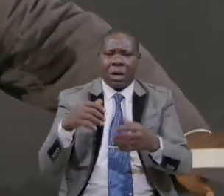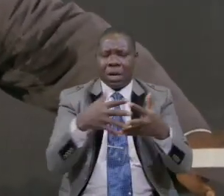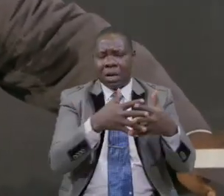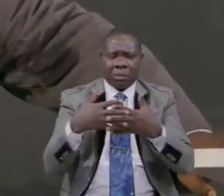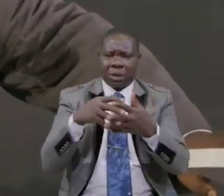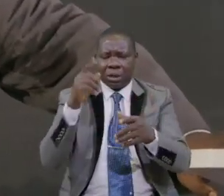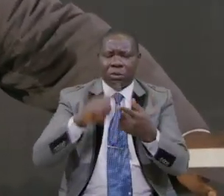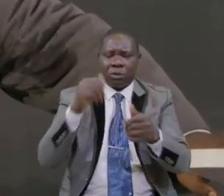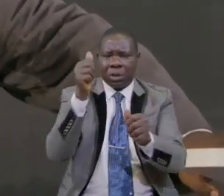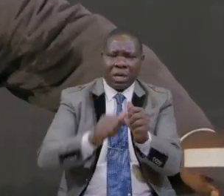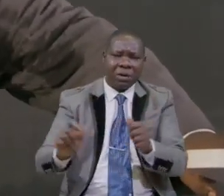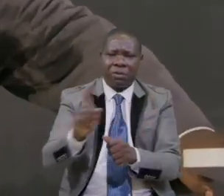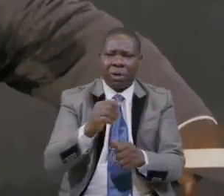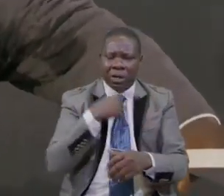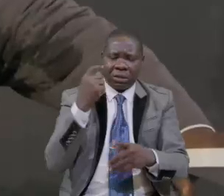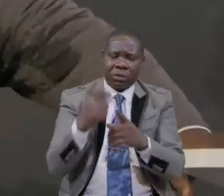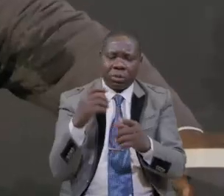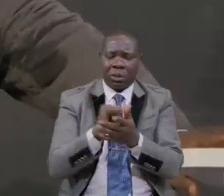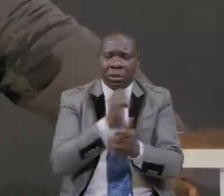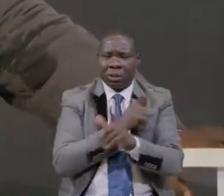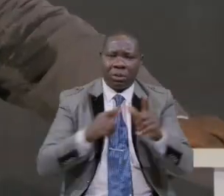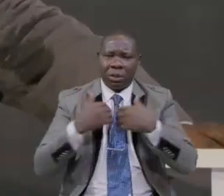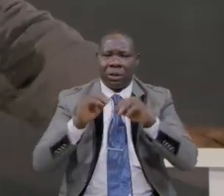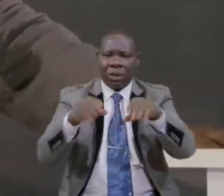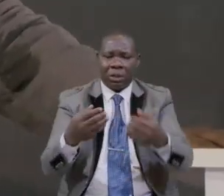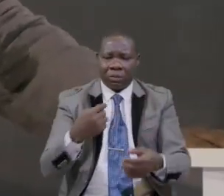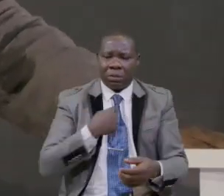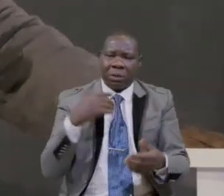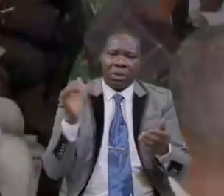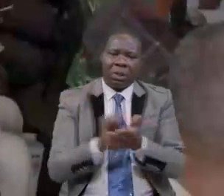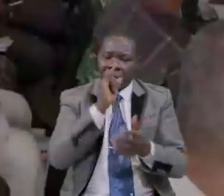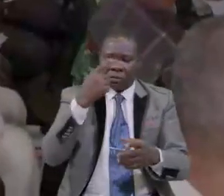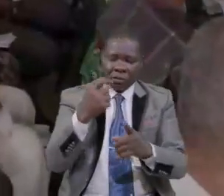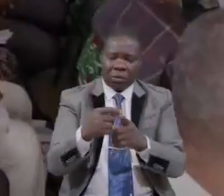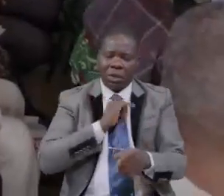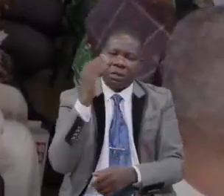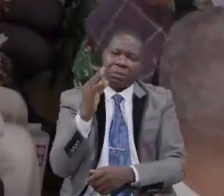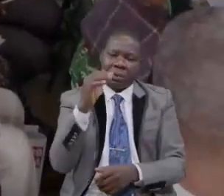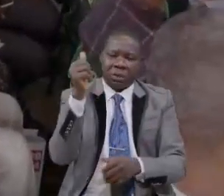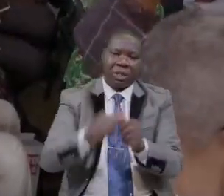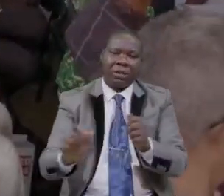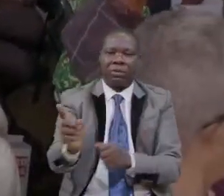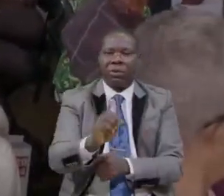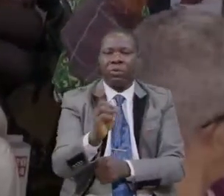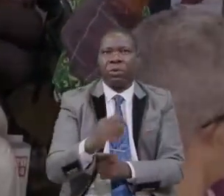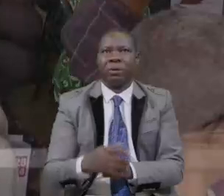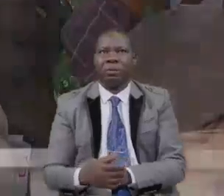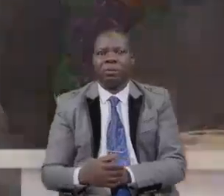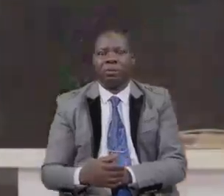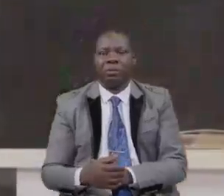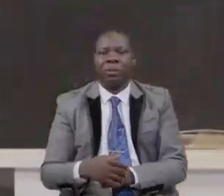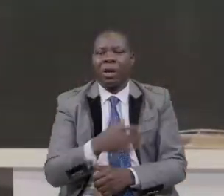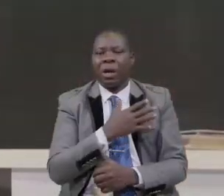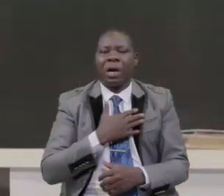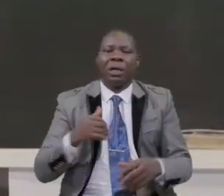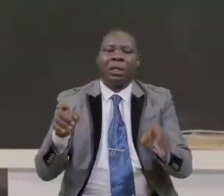Lord has given me, that's the word I preach everywhere. And as long as I